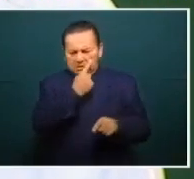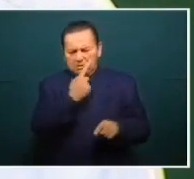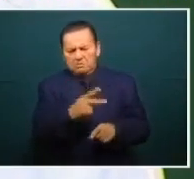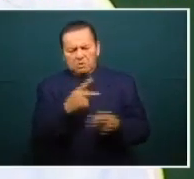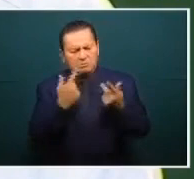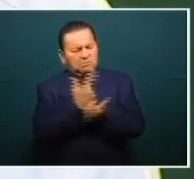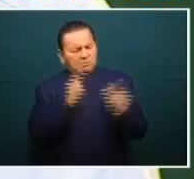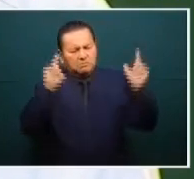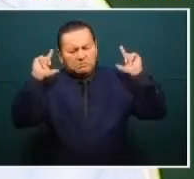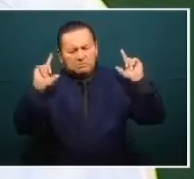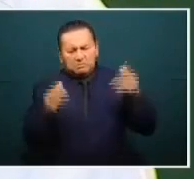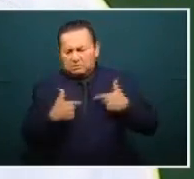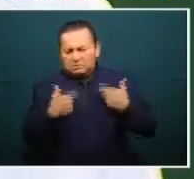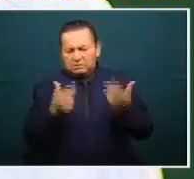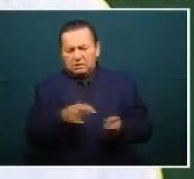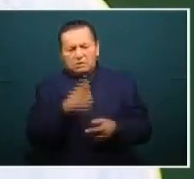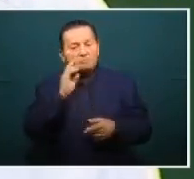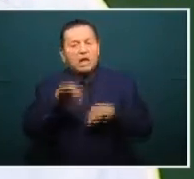migration would be